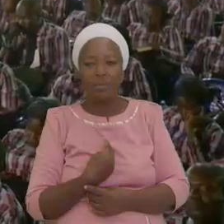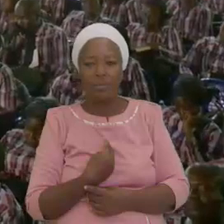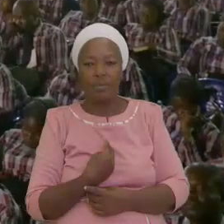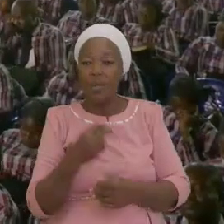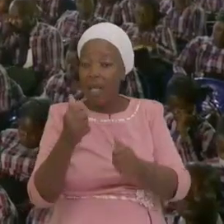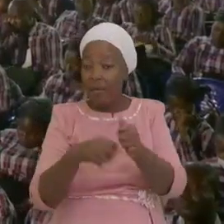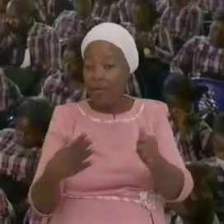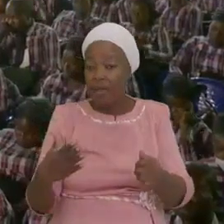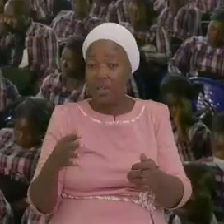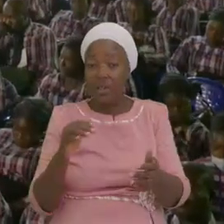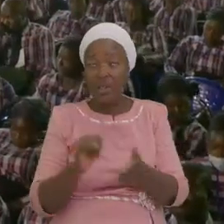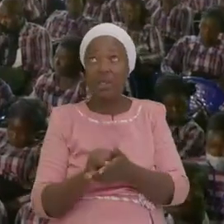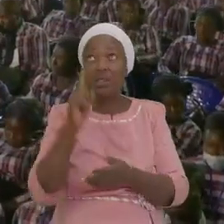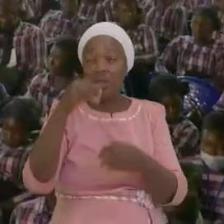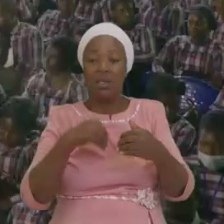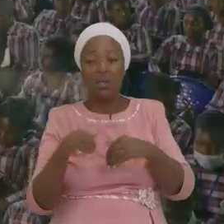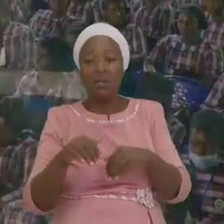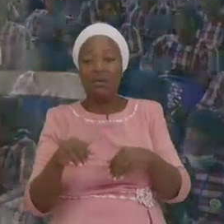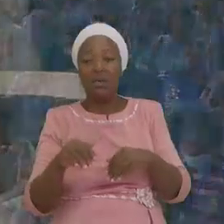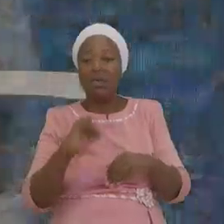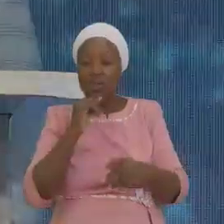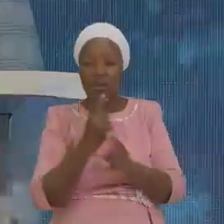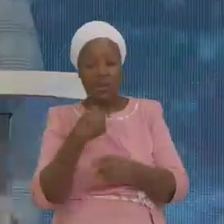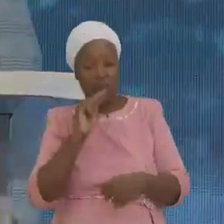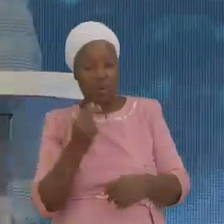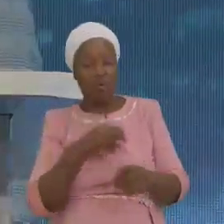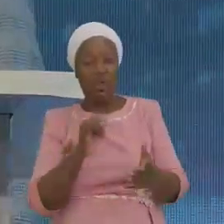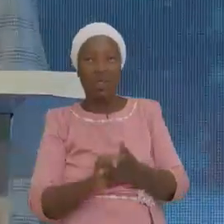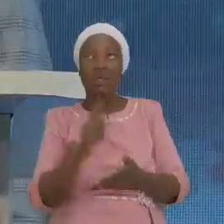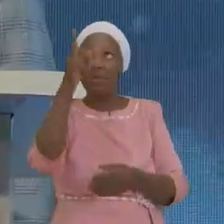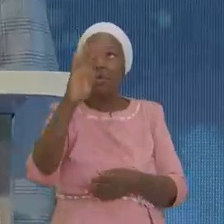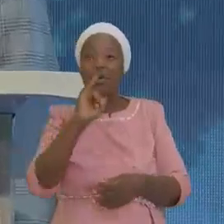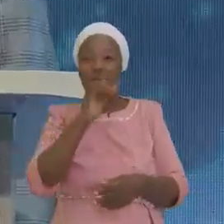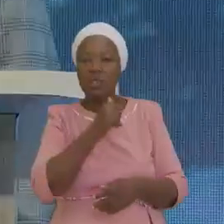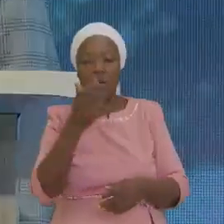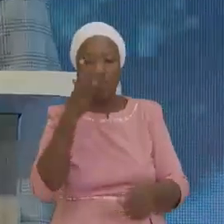Everything is just telling us that God is the promise keeper.